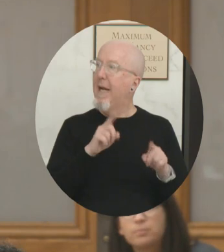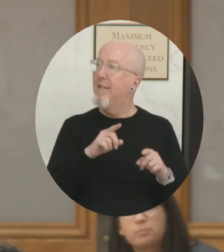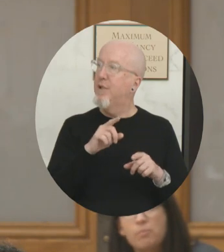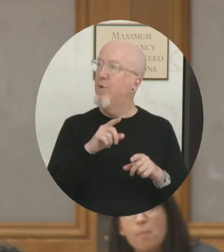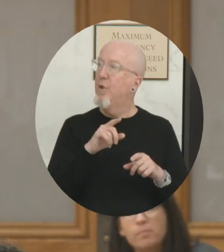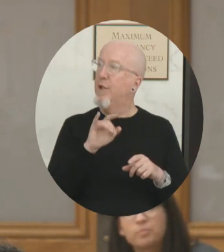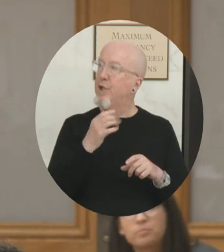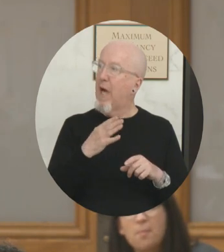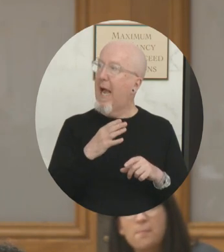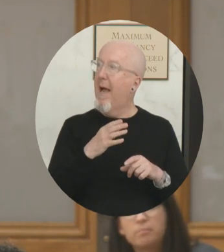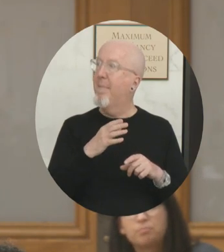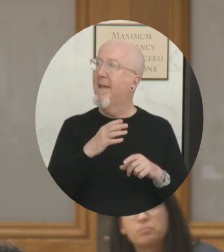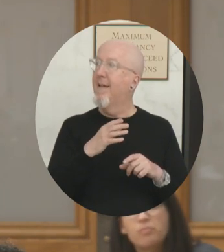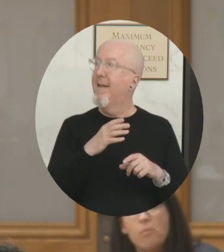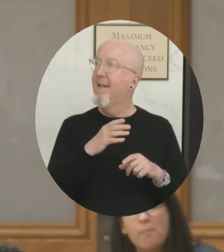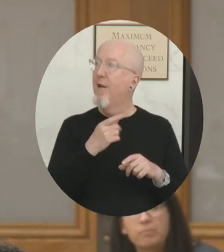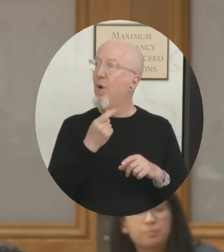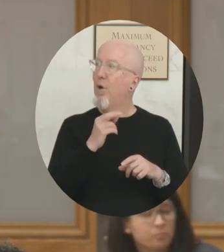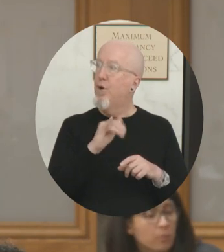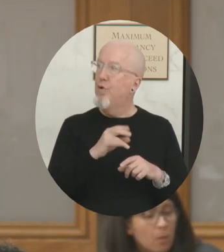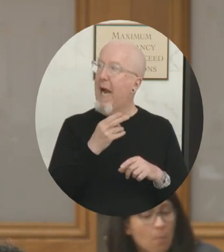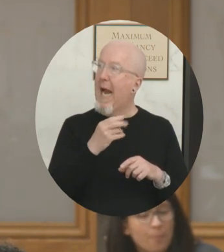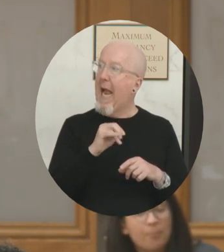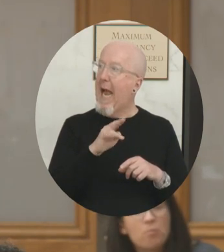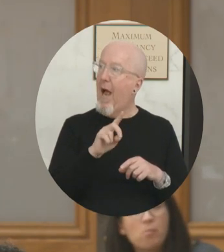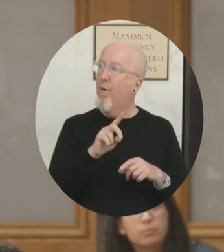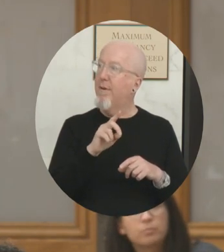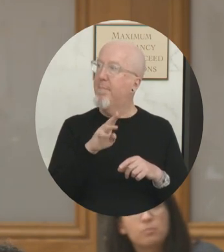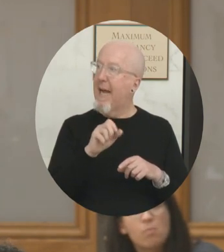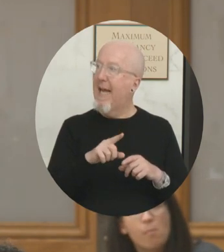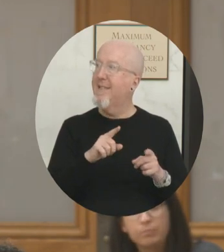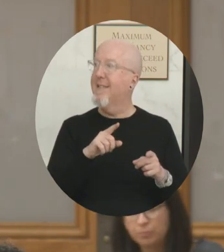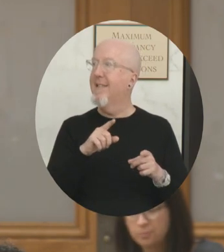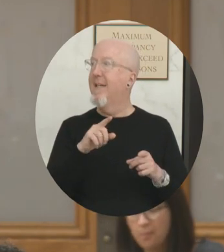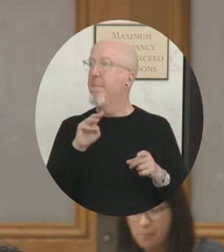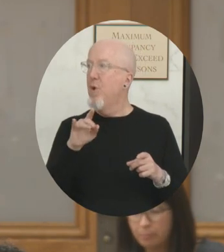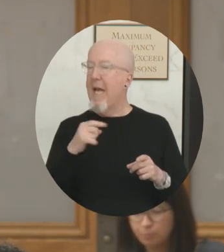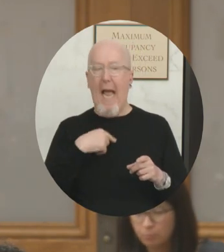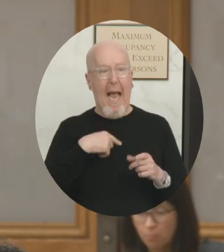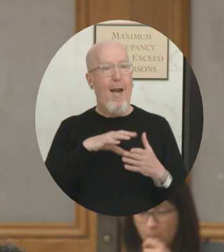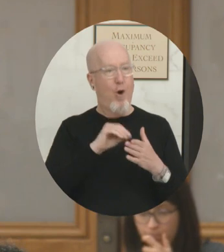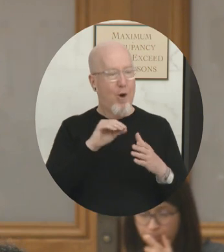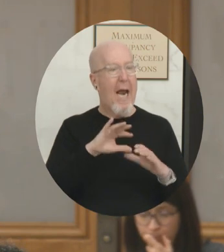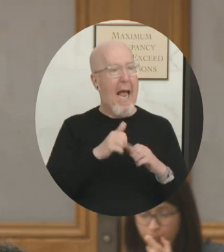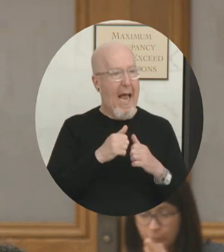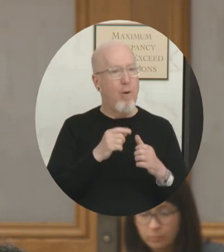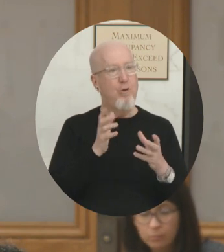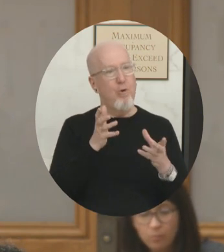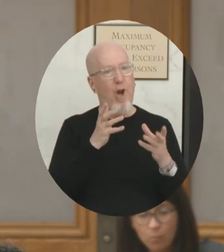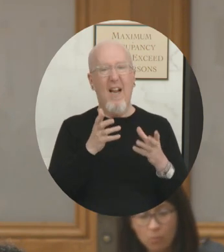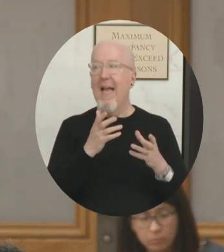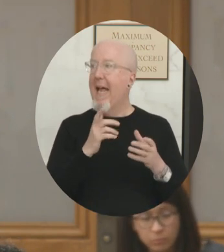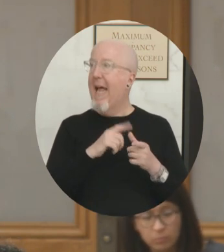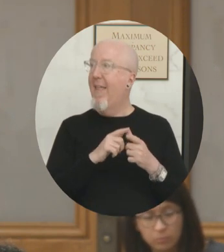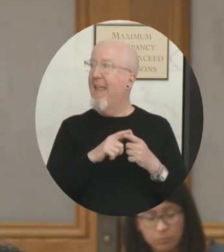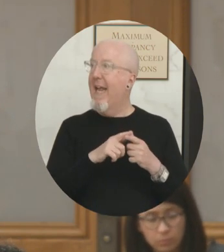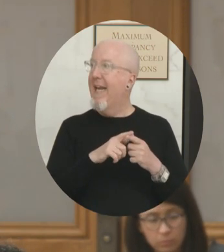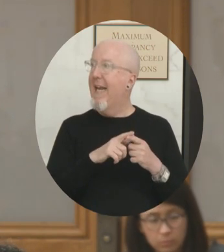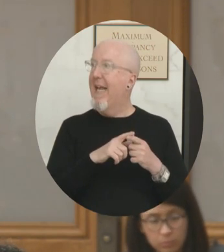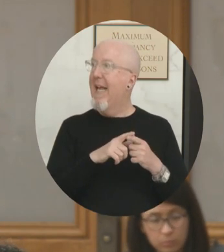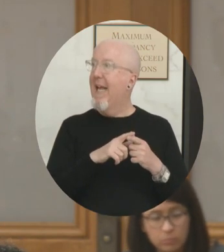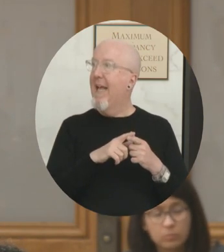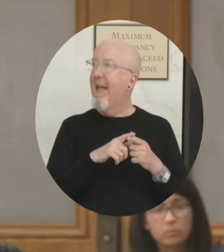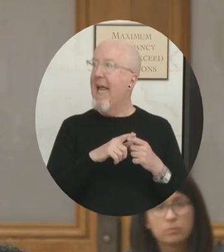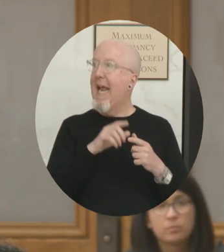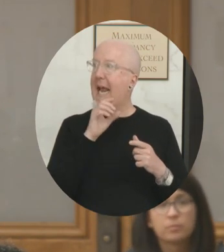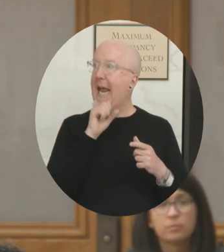Greyhound bus, Muni, and everything. So I learned how to talk to people. And then at 49er game, And I was